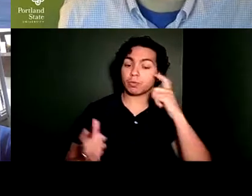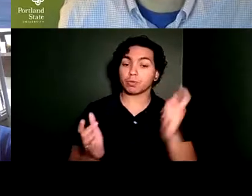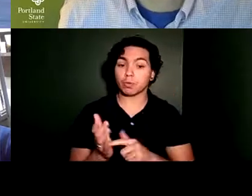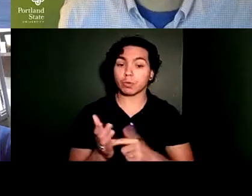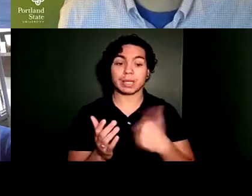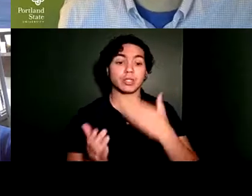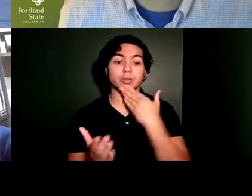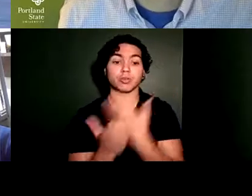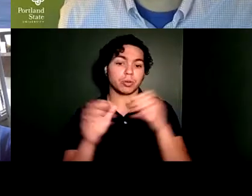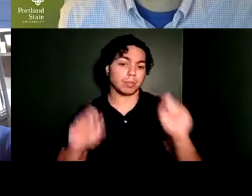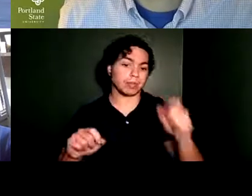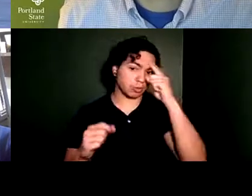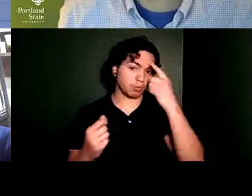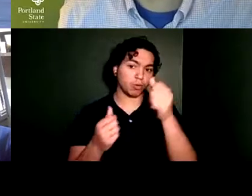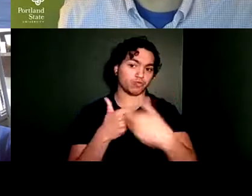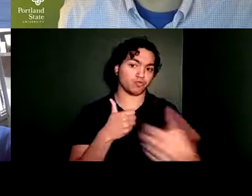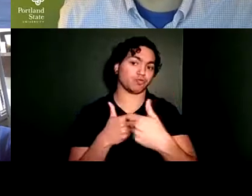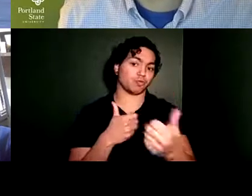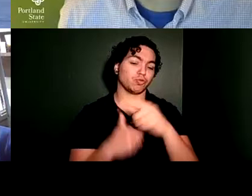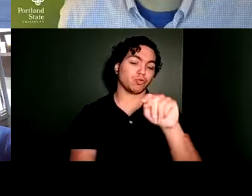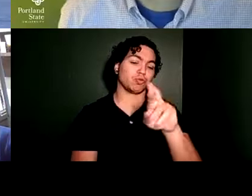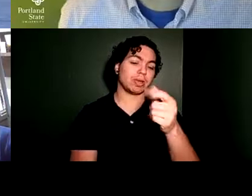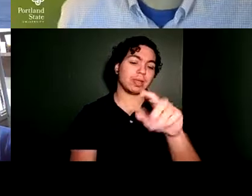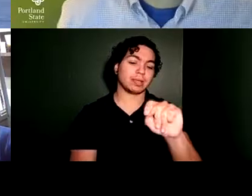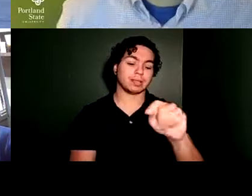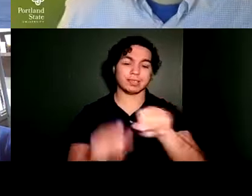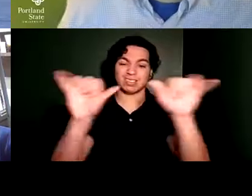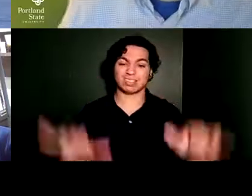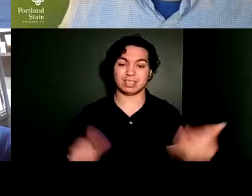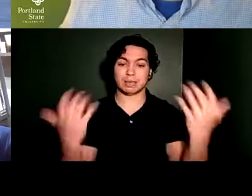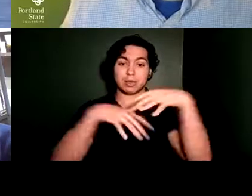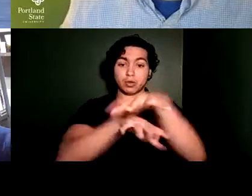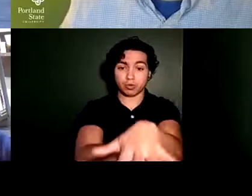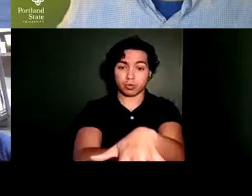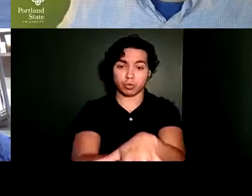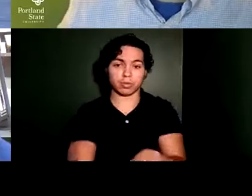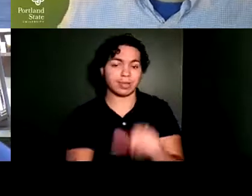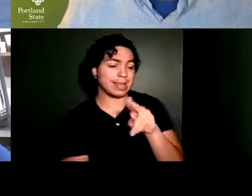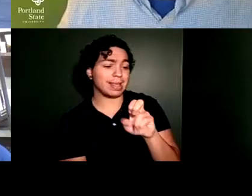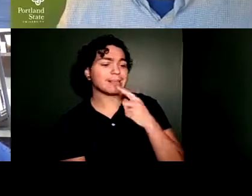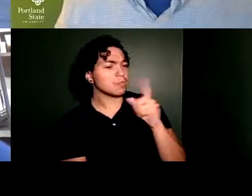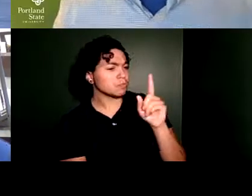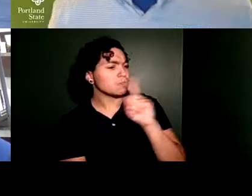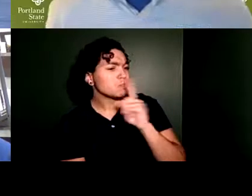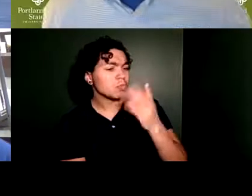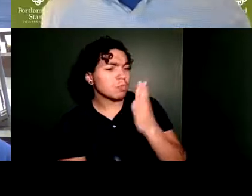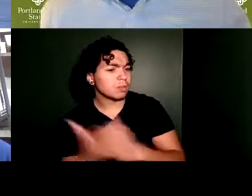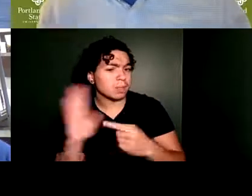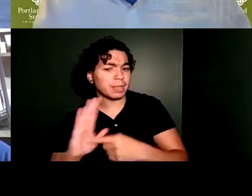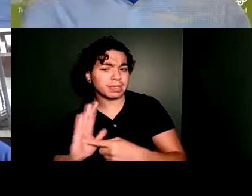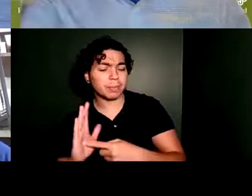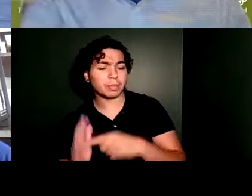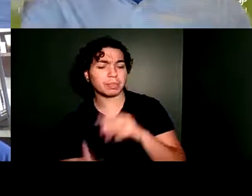integration. Yeah, I'm sure Lee and Joel can speak more to that too, but certainly there is examples of micromobility integrating